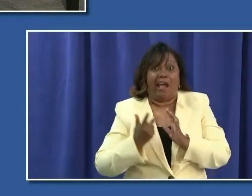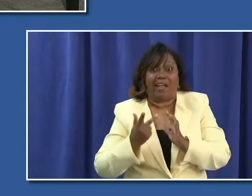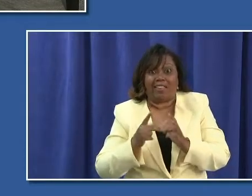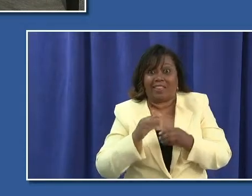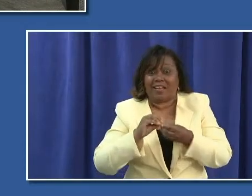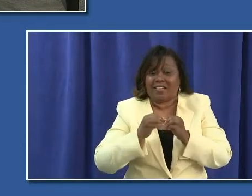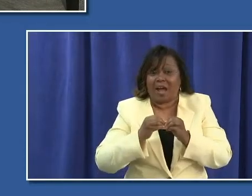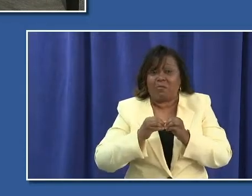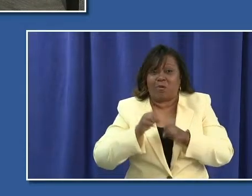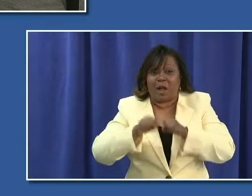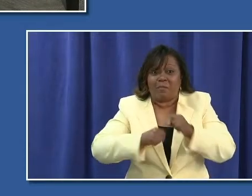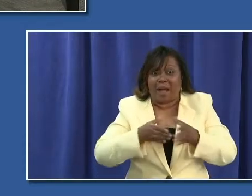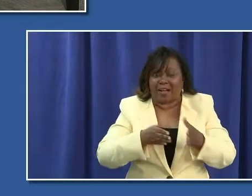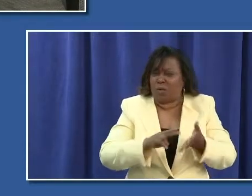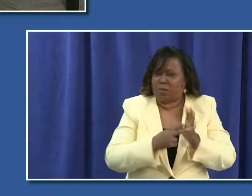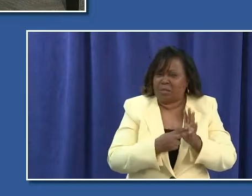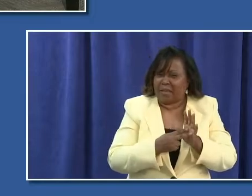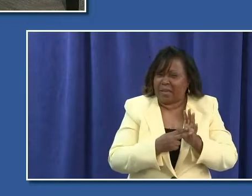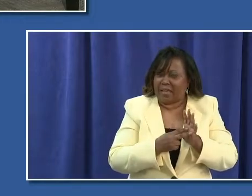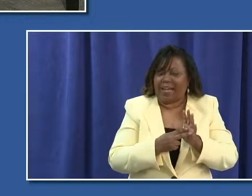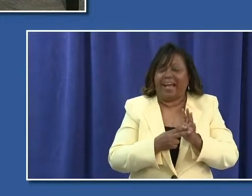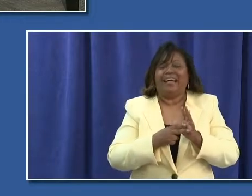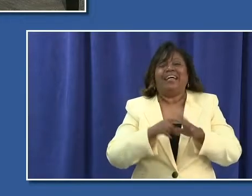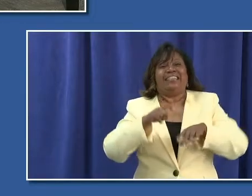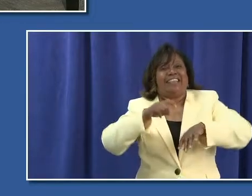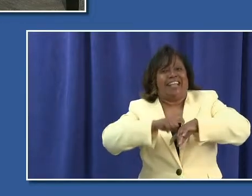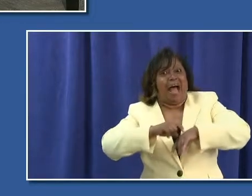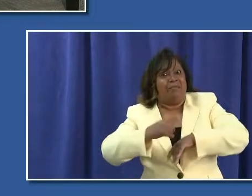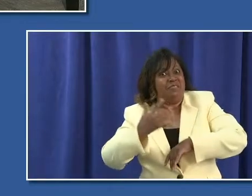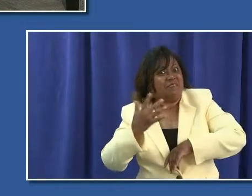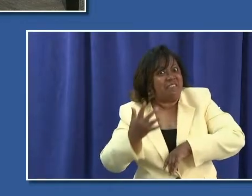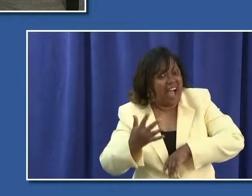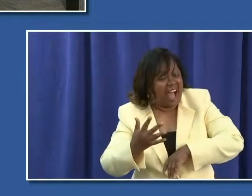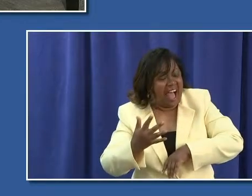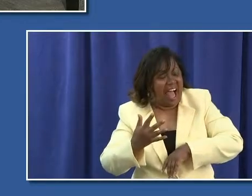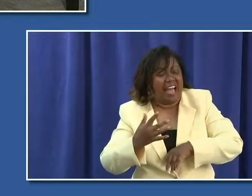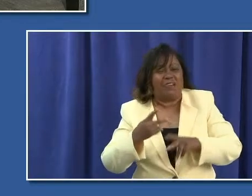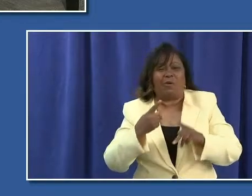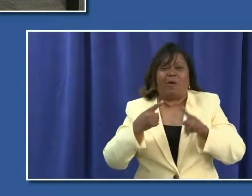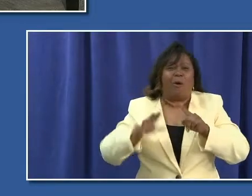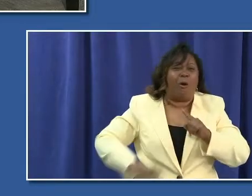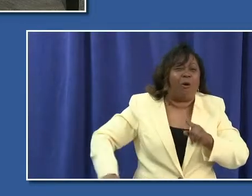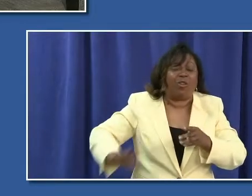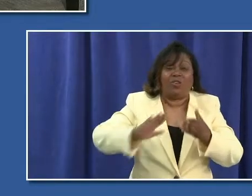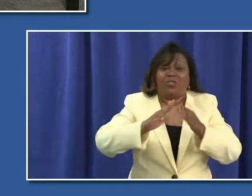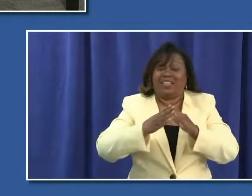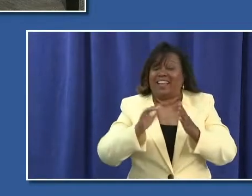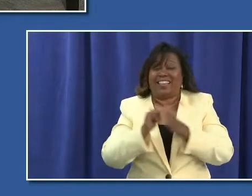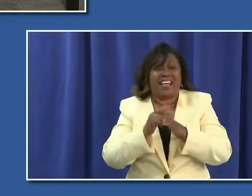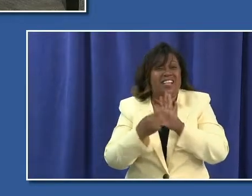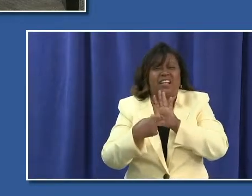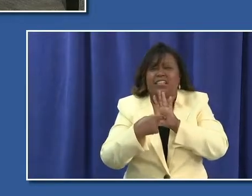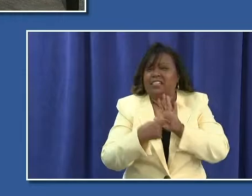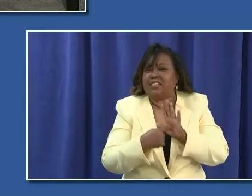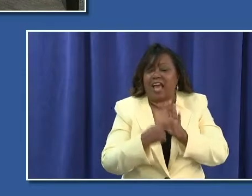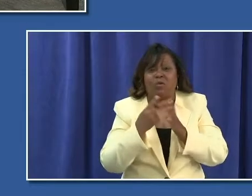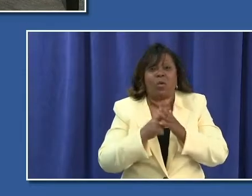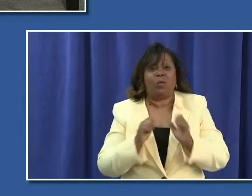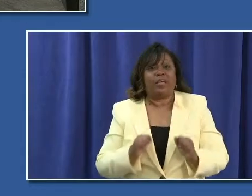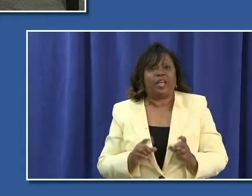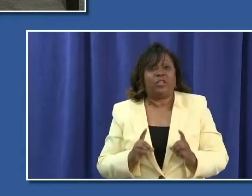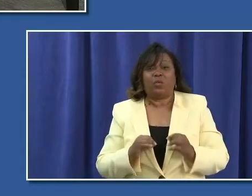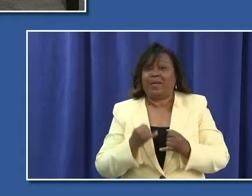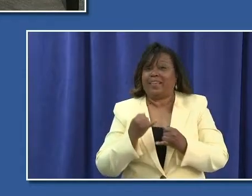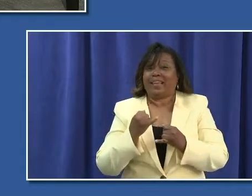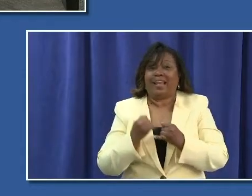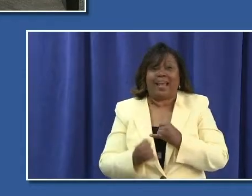number of bike lanes. Which means times five. That we've striped across the city. And so that's just an example of what we've been able to do in